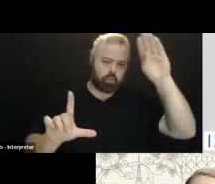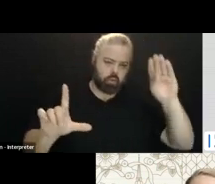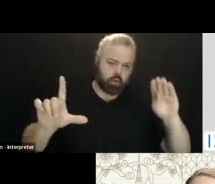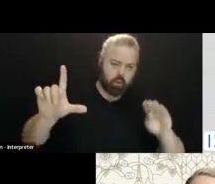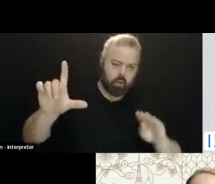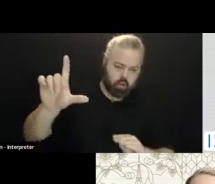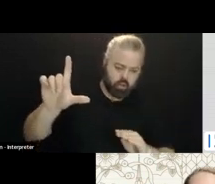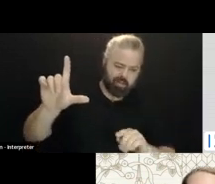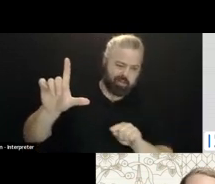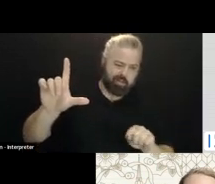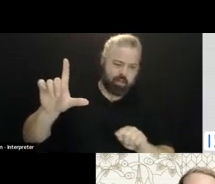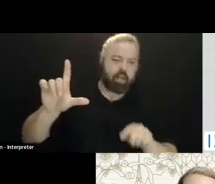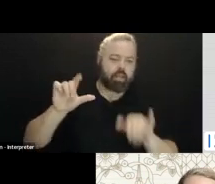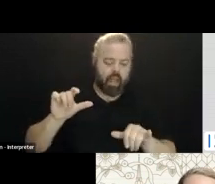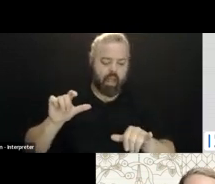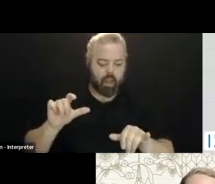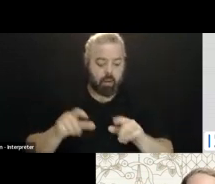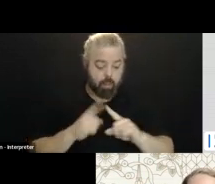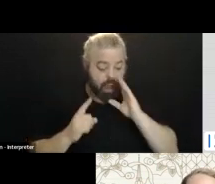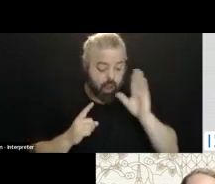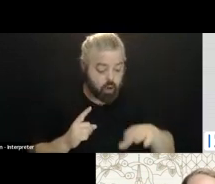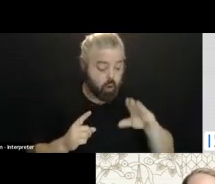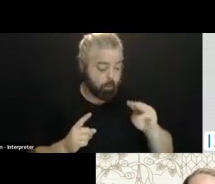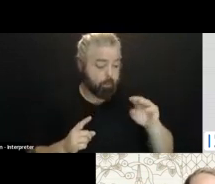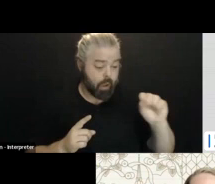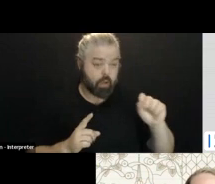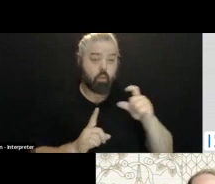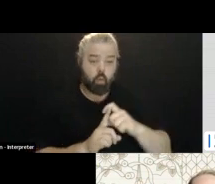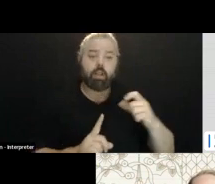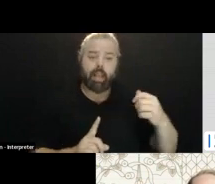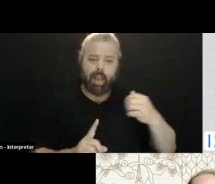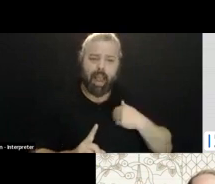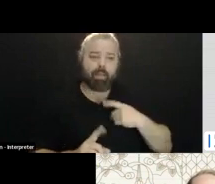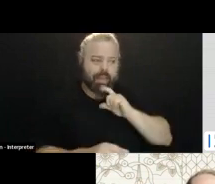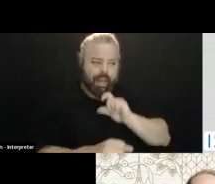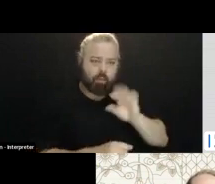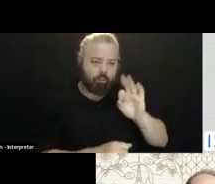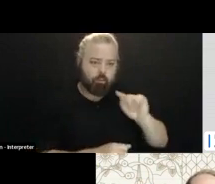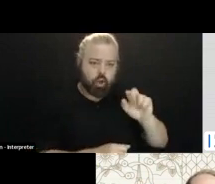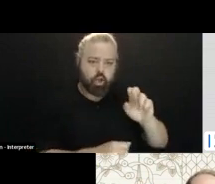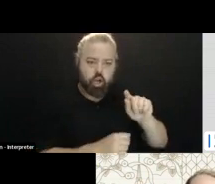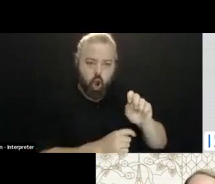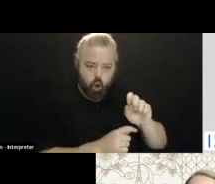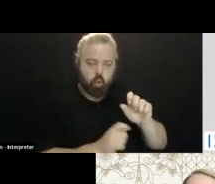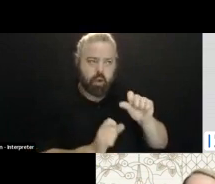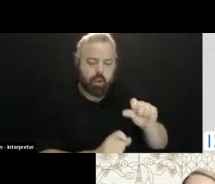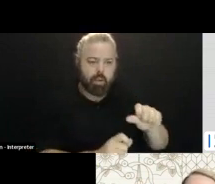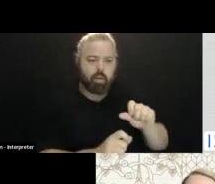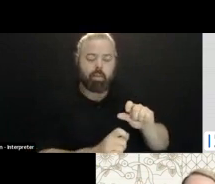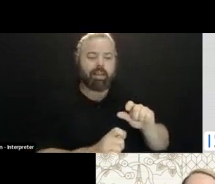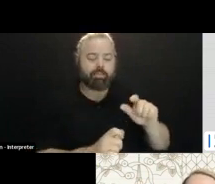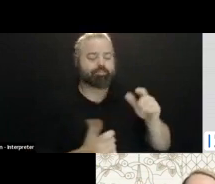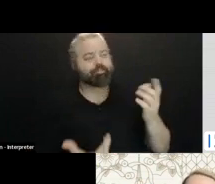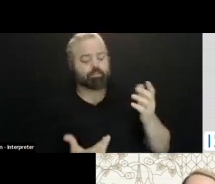like Microsoft Word has a footnote capability that's sort of embedded in the document. But it sounds like it would just kind of